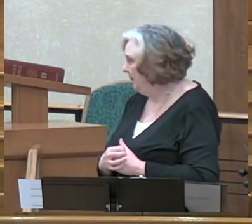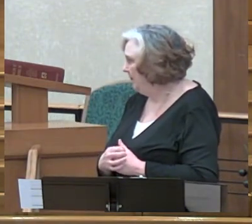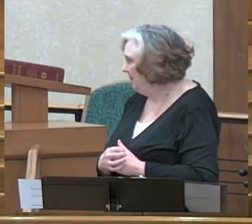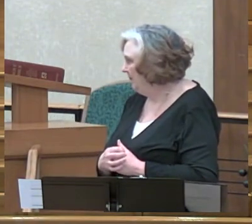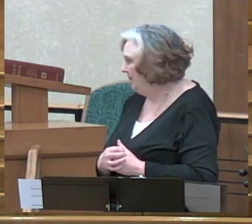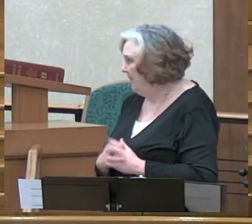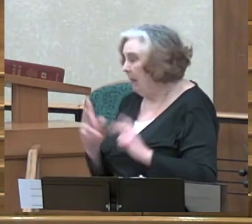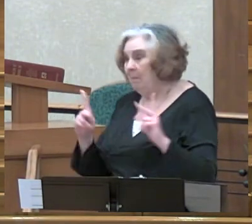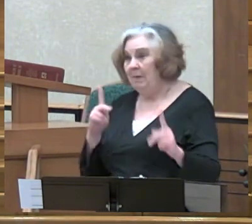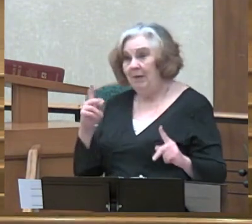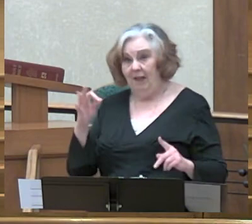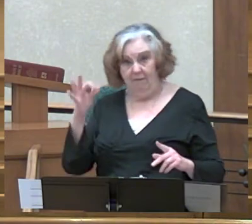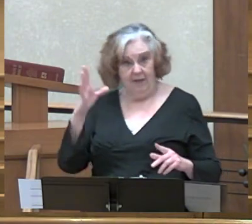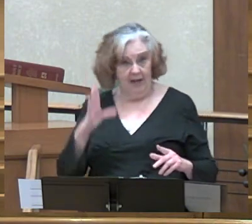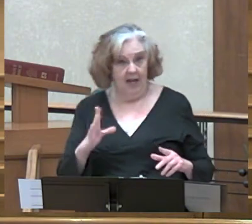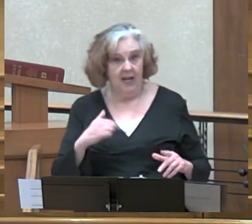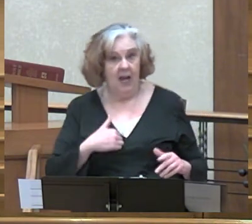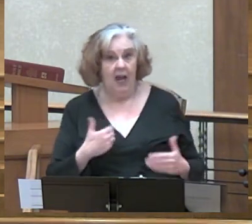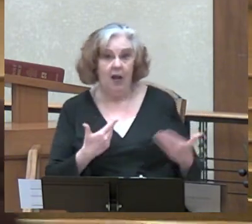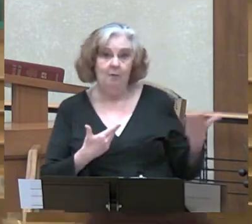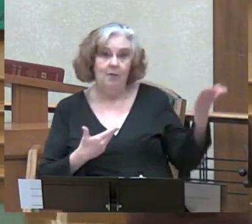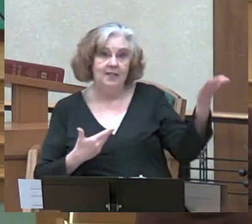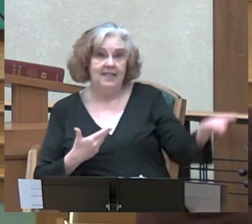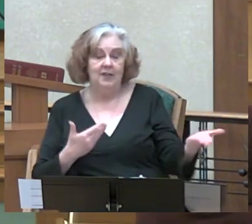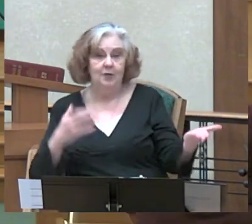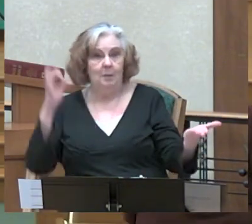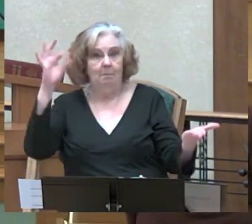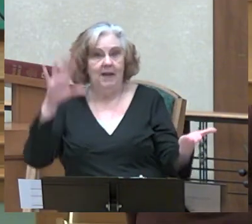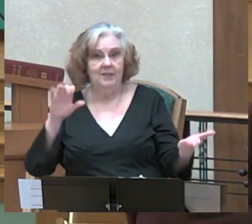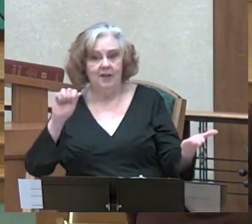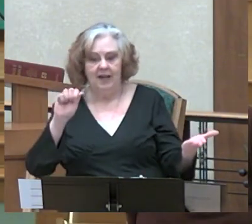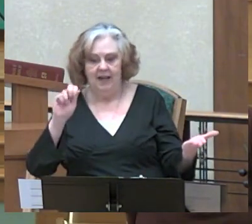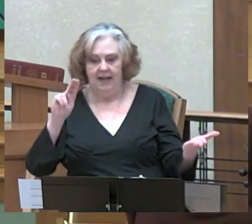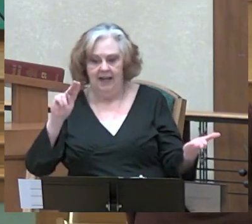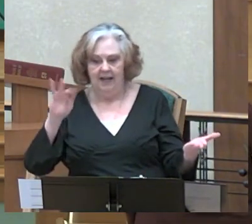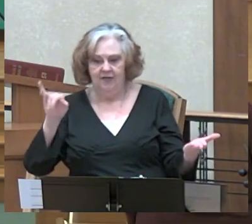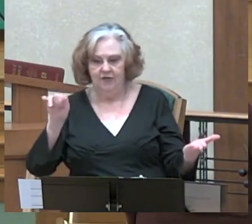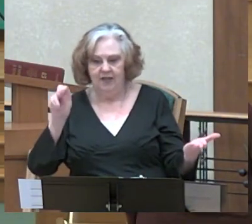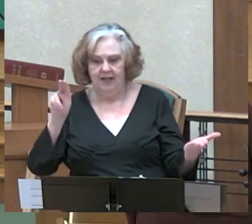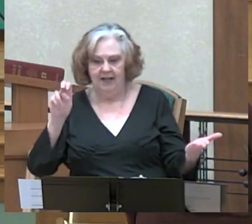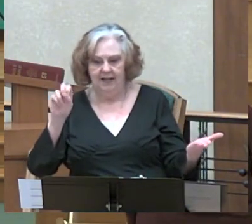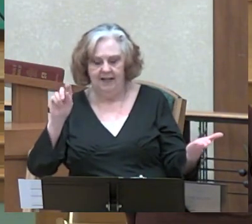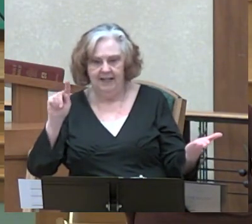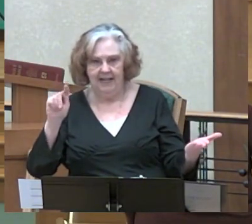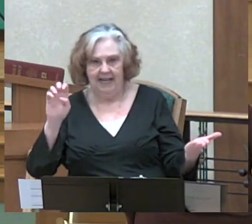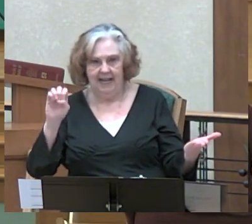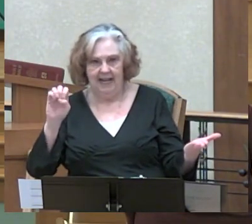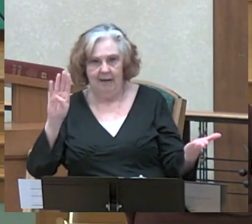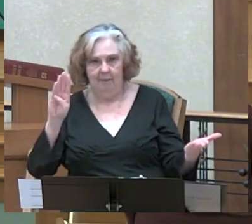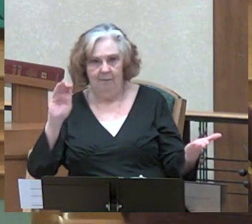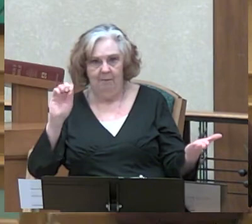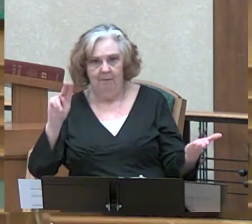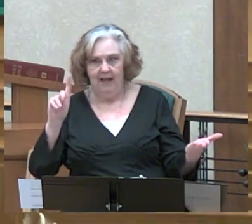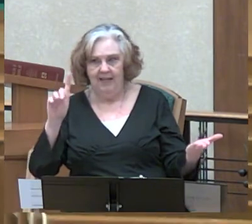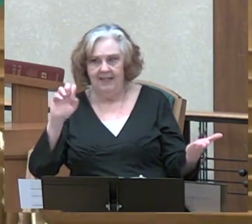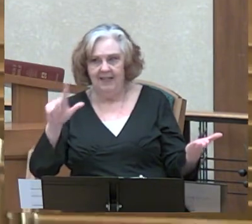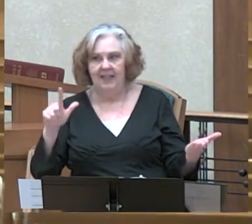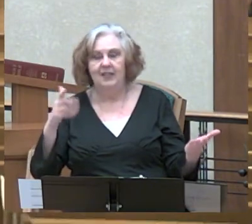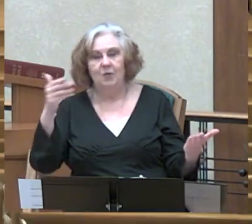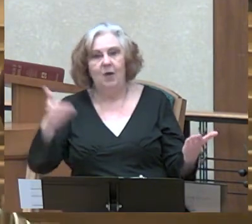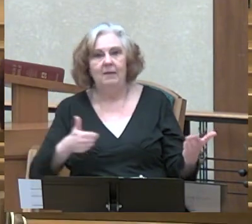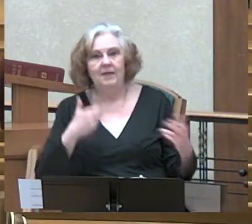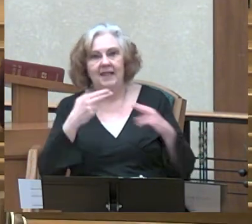People of God, I present to you Pastor Anjanette Bandel, your lead pastor. Let us welcome her in the name